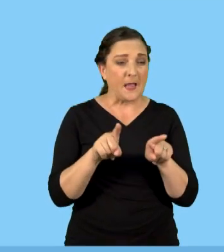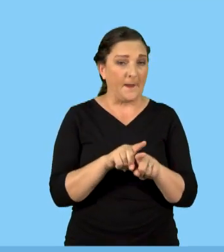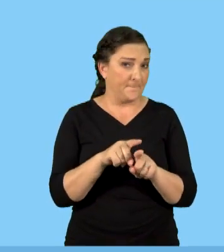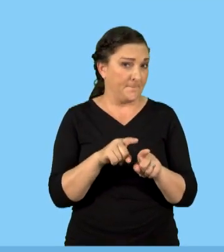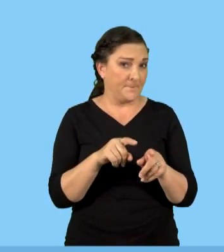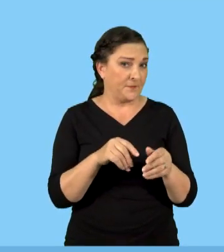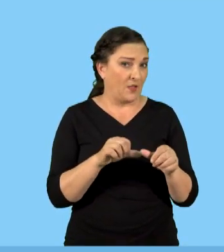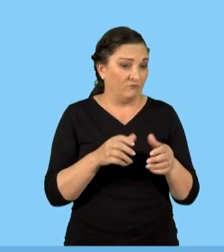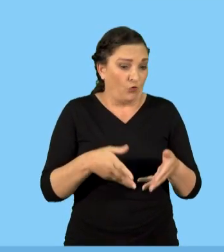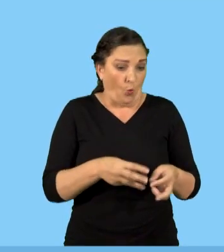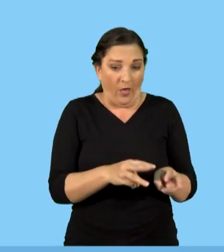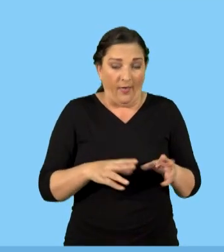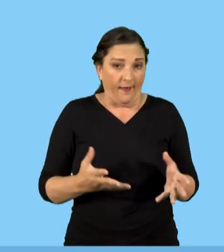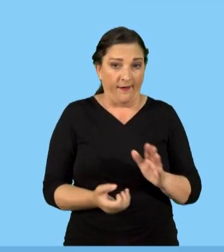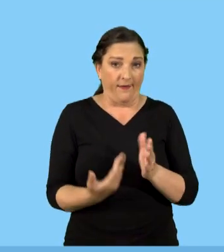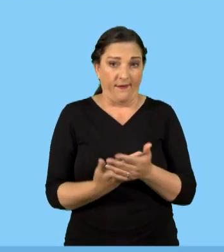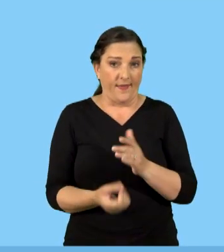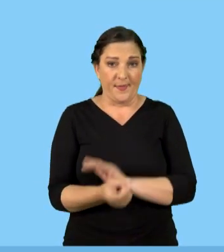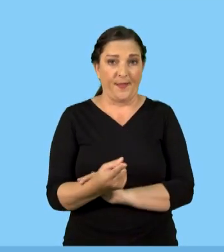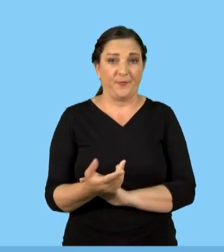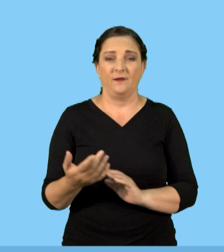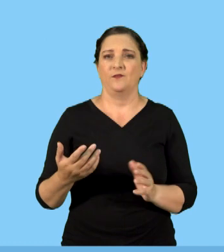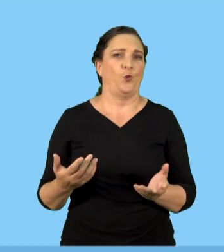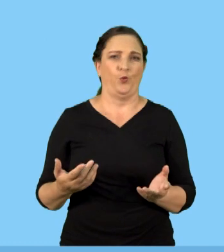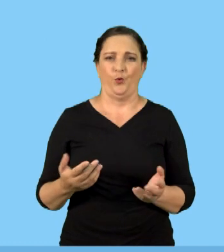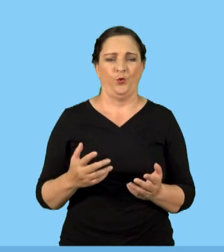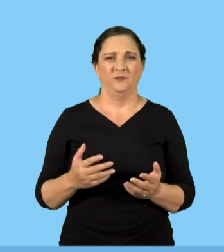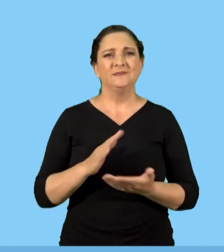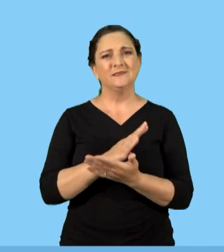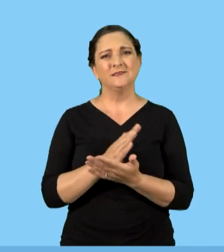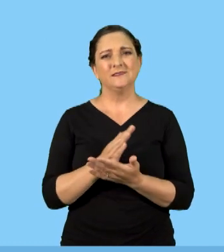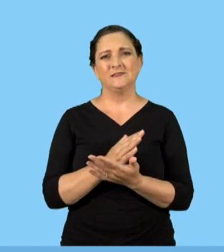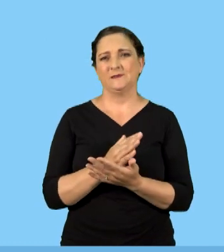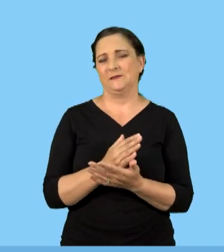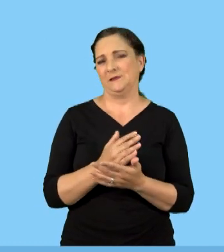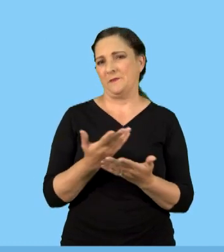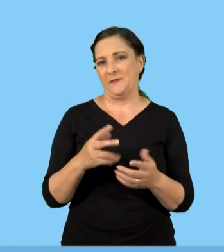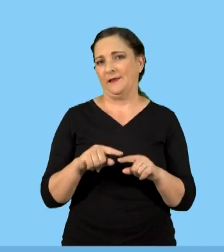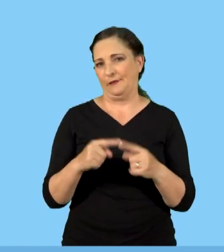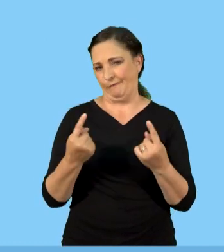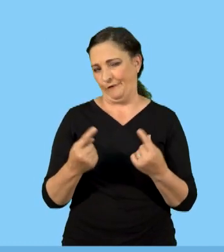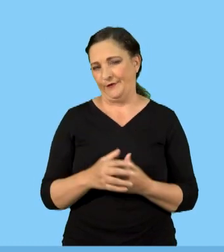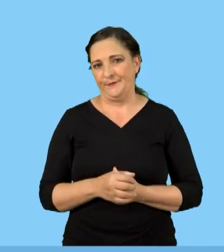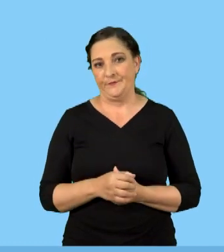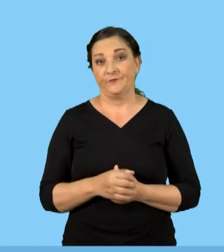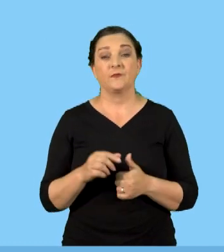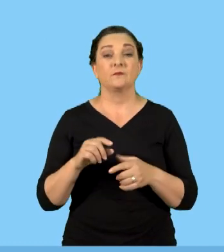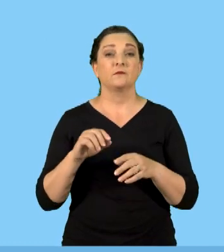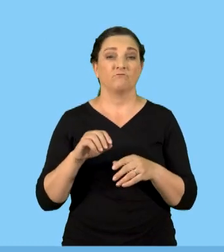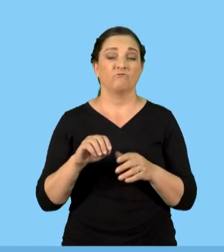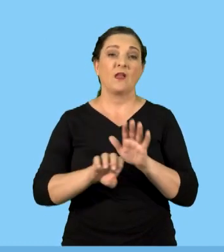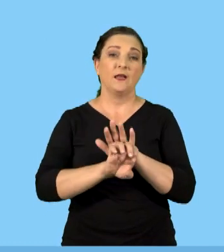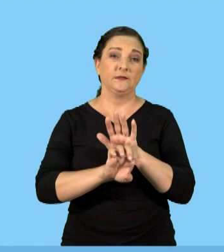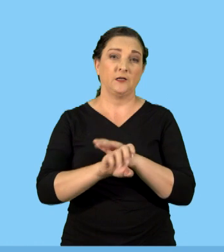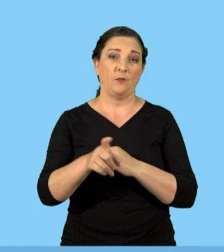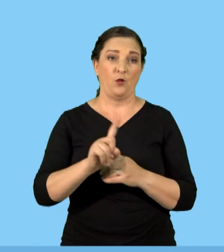extent. So we know that rusting occurs in most metals, but then not all of them corrode to the same extent.